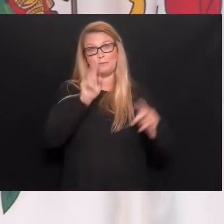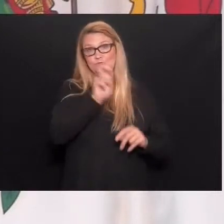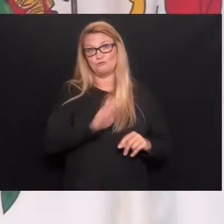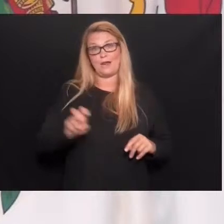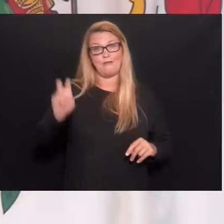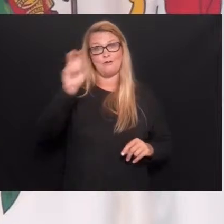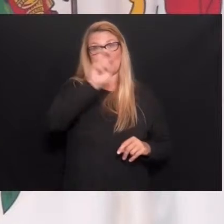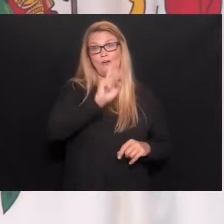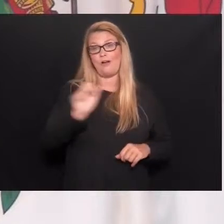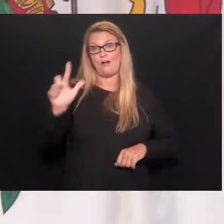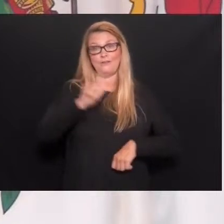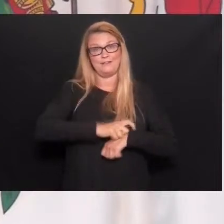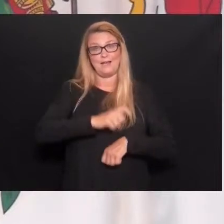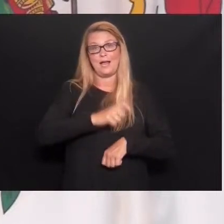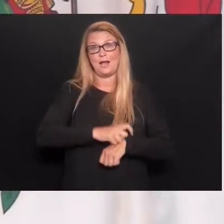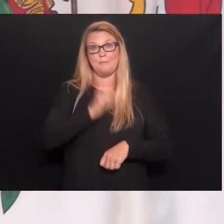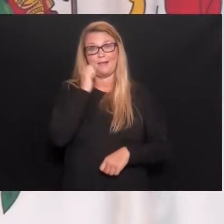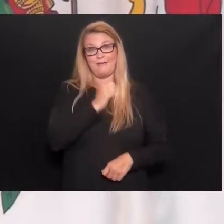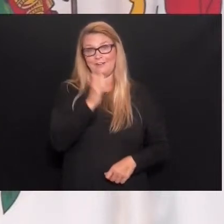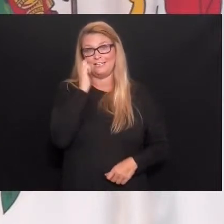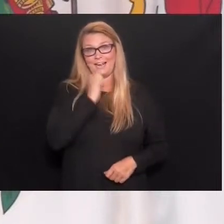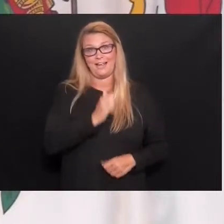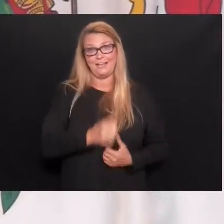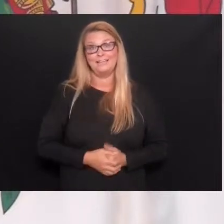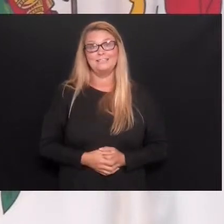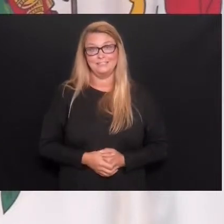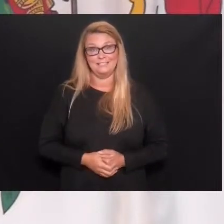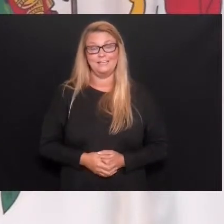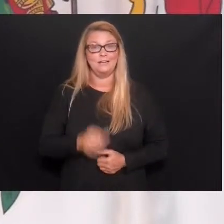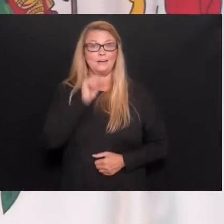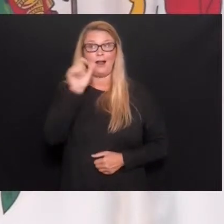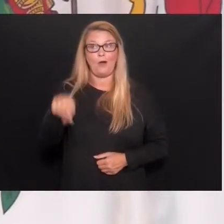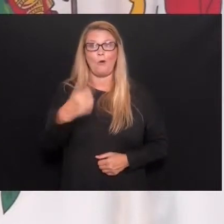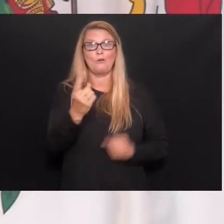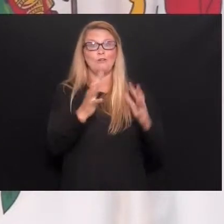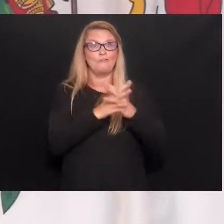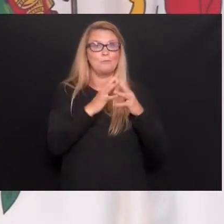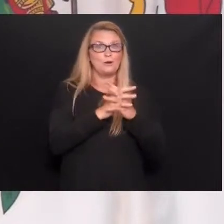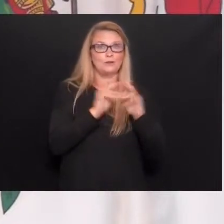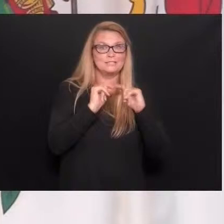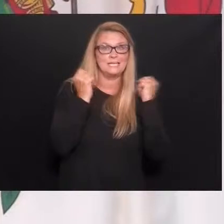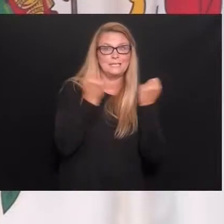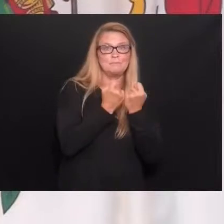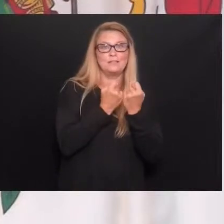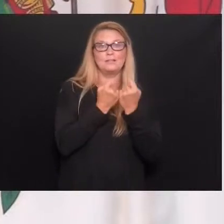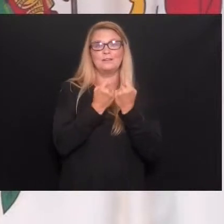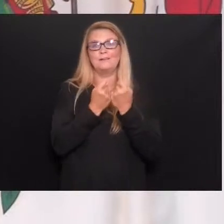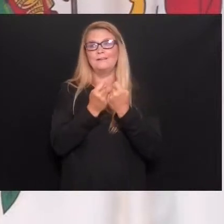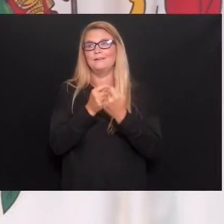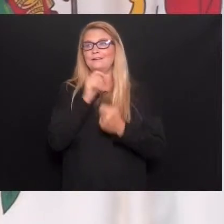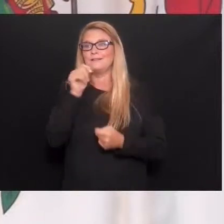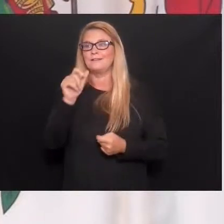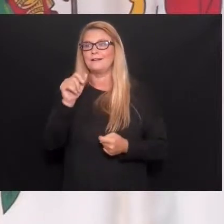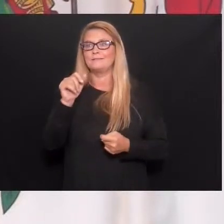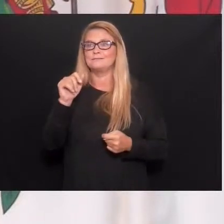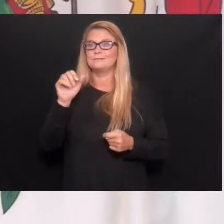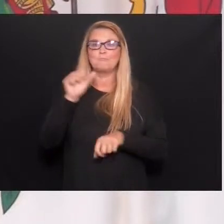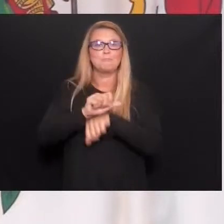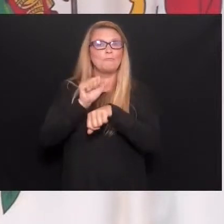state, each and every day, and it's not just a football team; it's people traveling all across the state all the